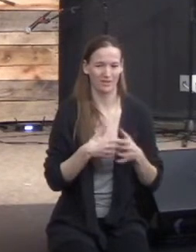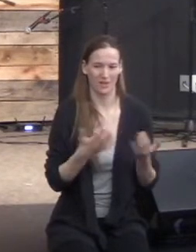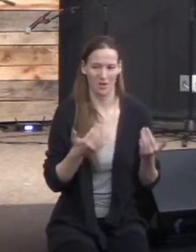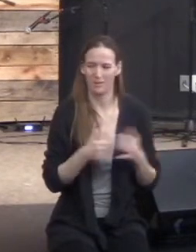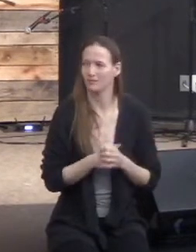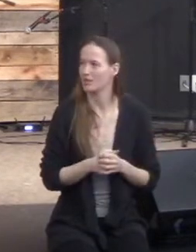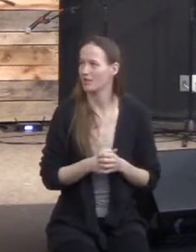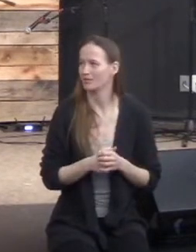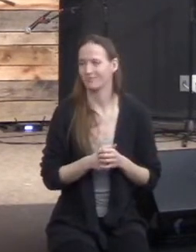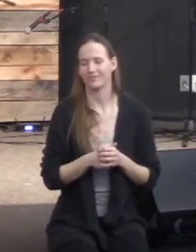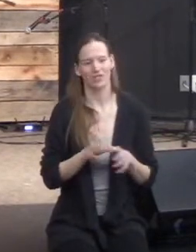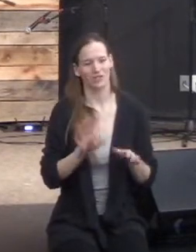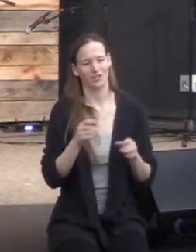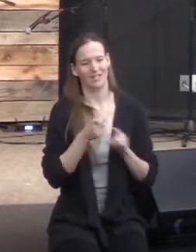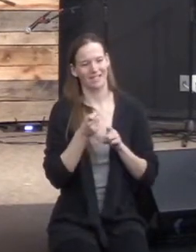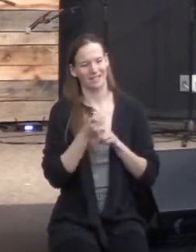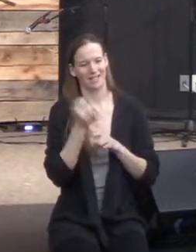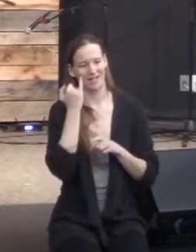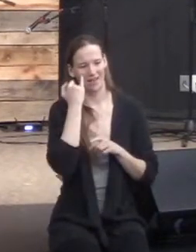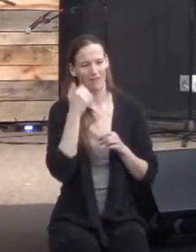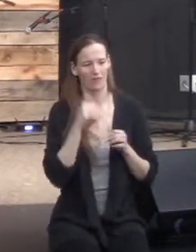recommend it highly.